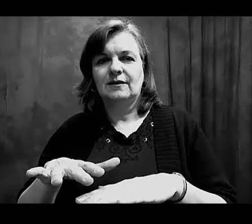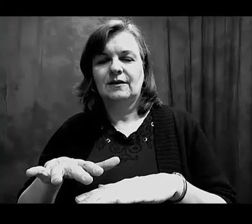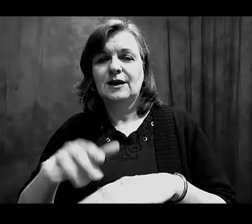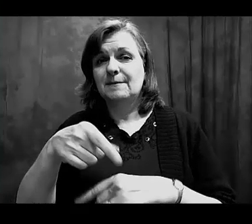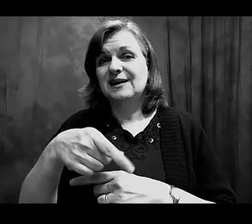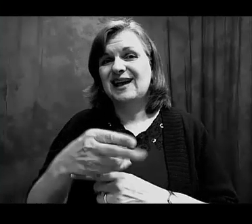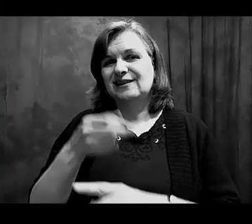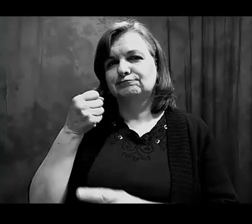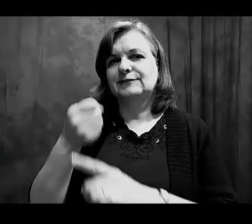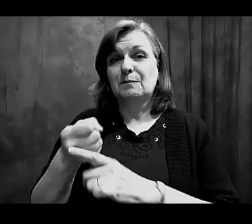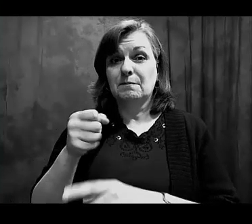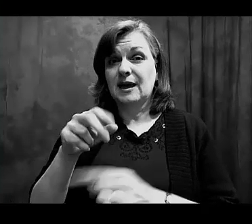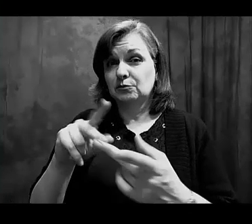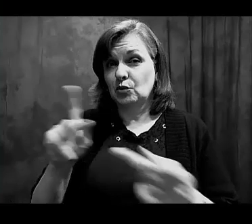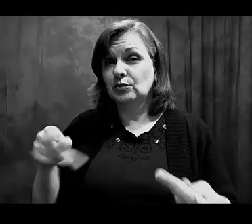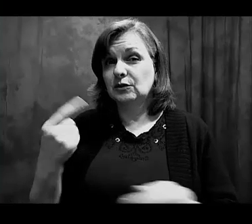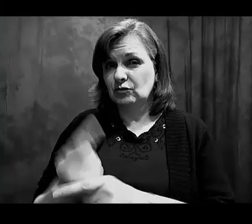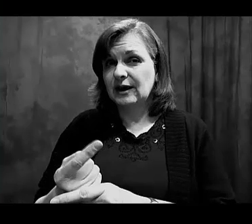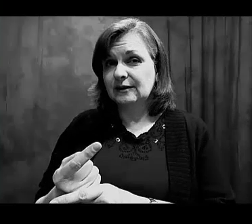right?